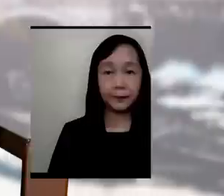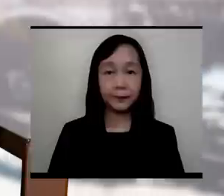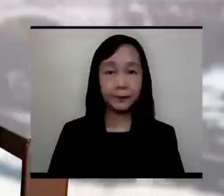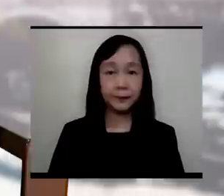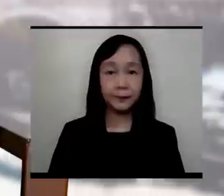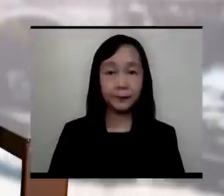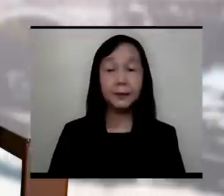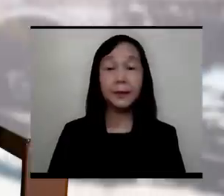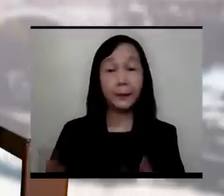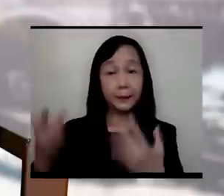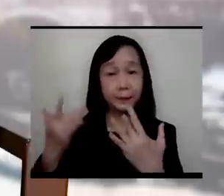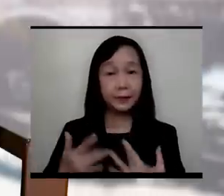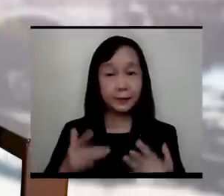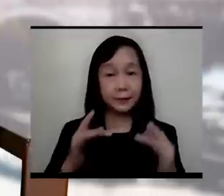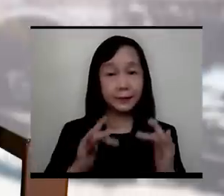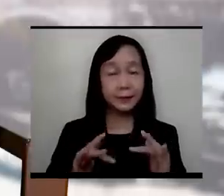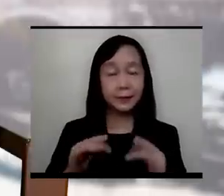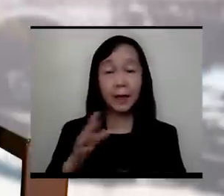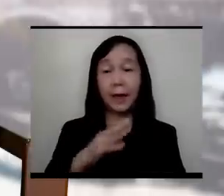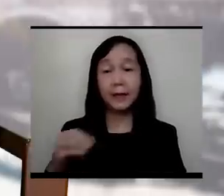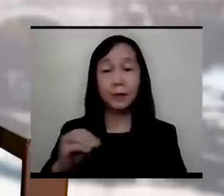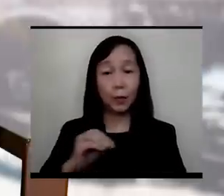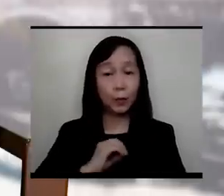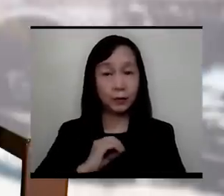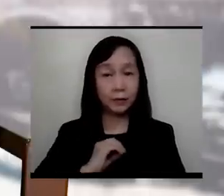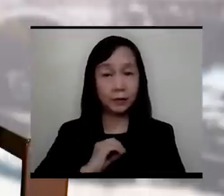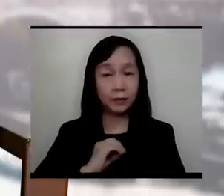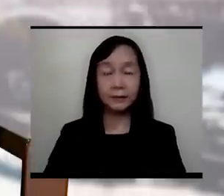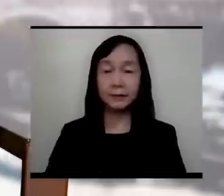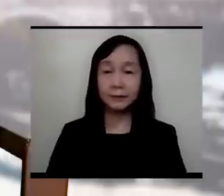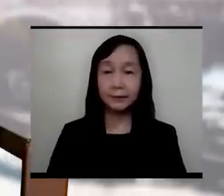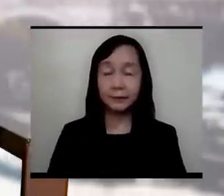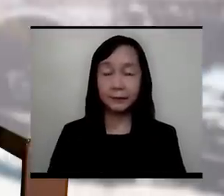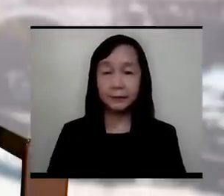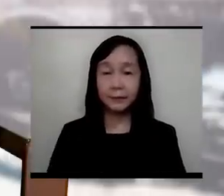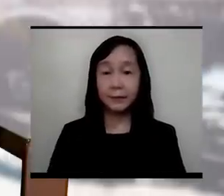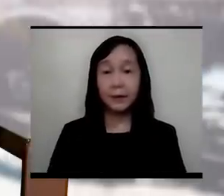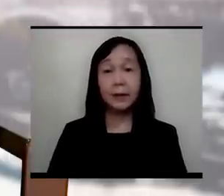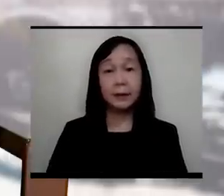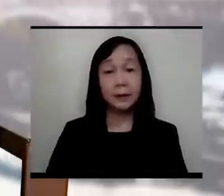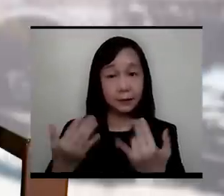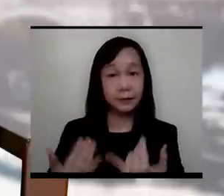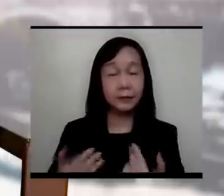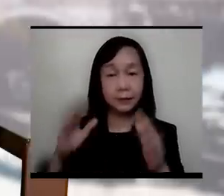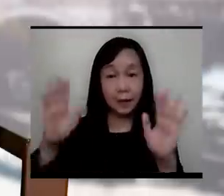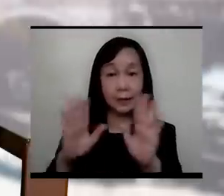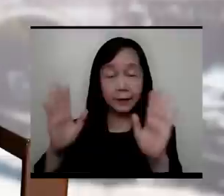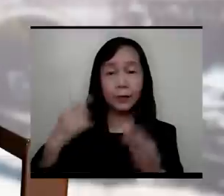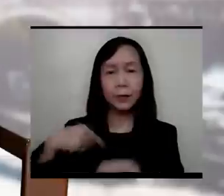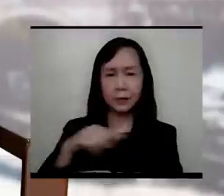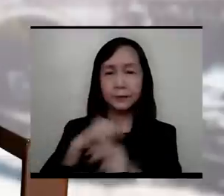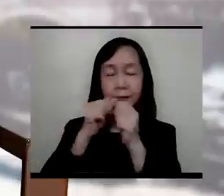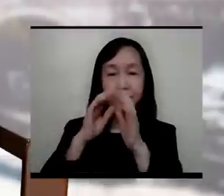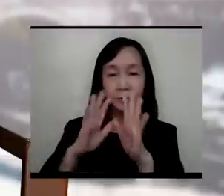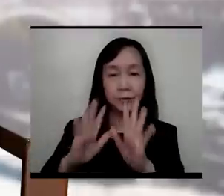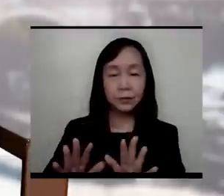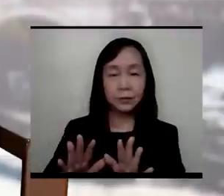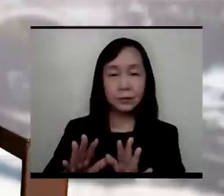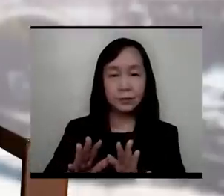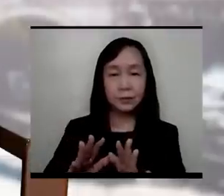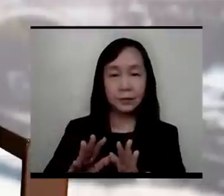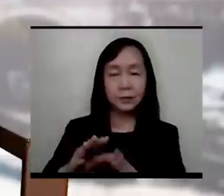Mercy and Owning This Sunday we are blessed to be reminded